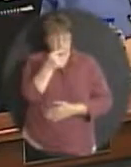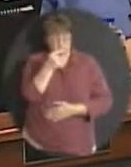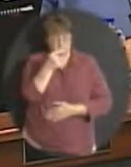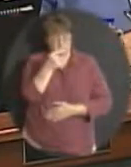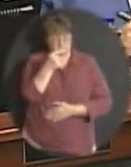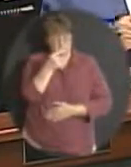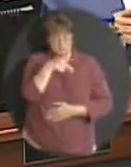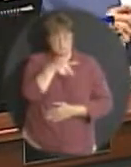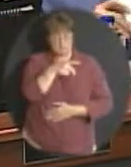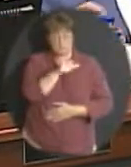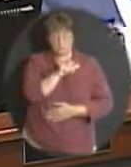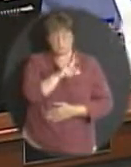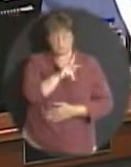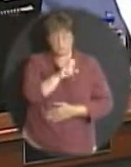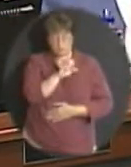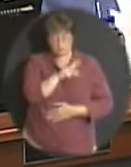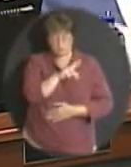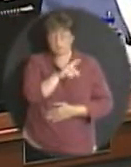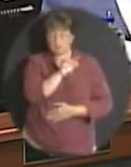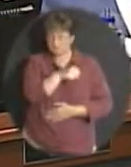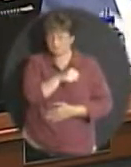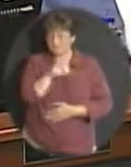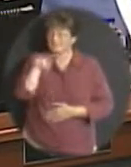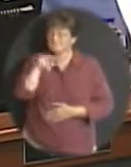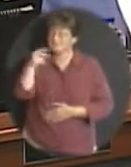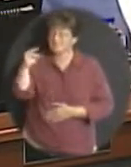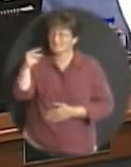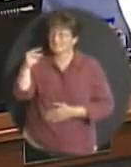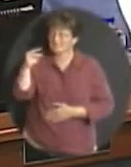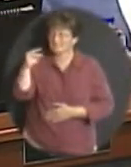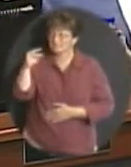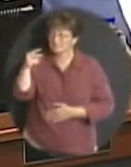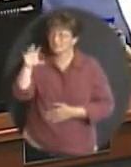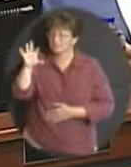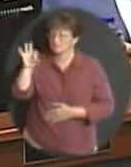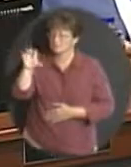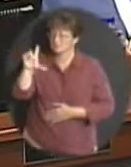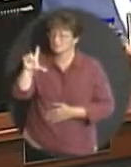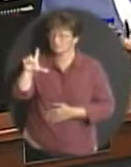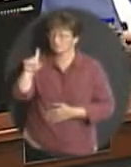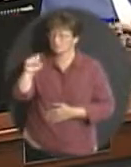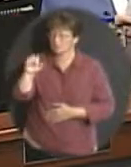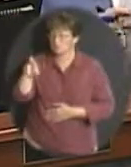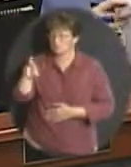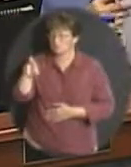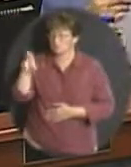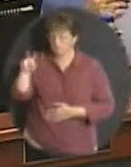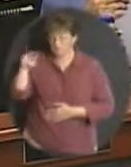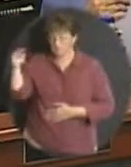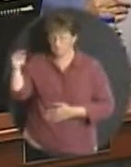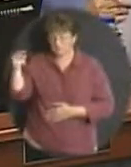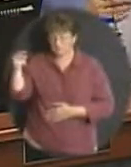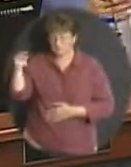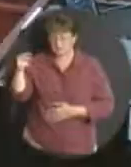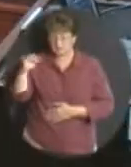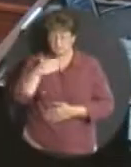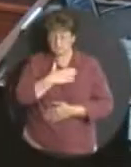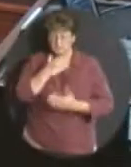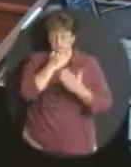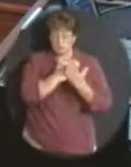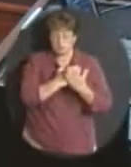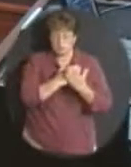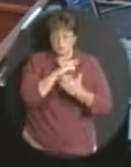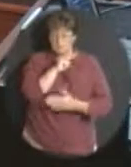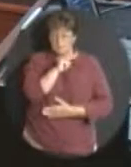by Mr. Parker and a second by Ms. Felter. Ms. Hibbs, would you call the roll, please?